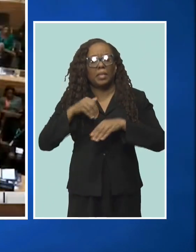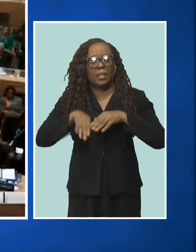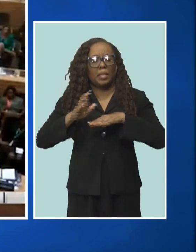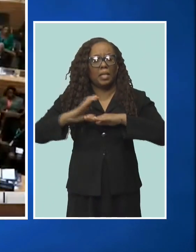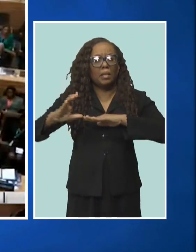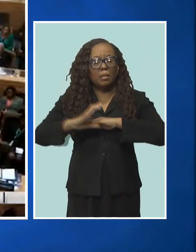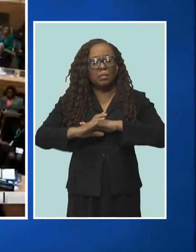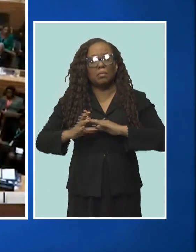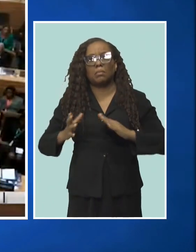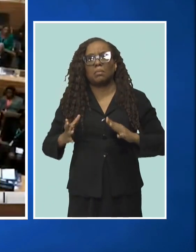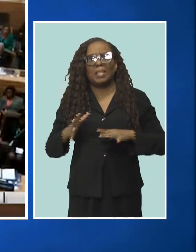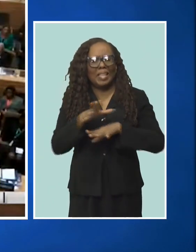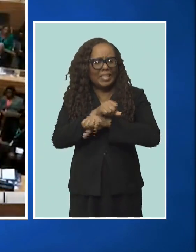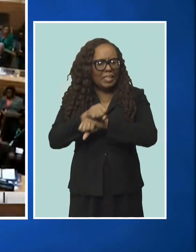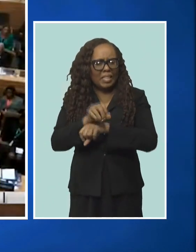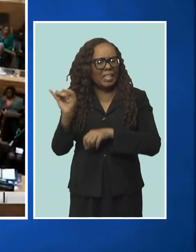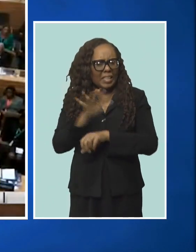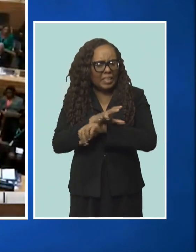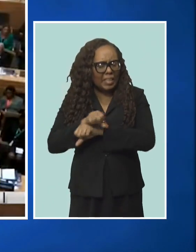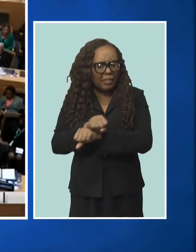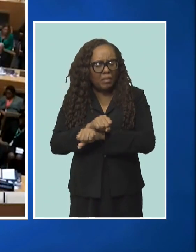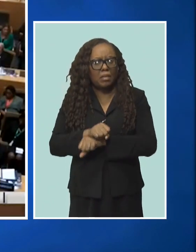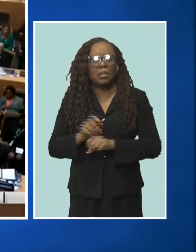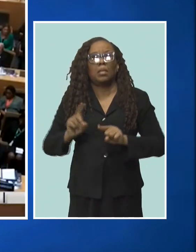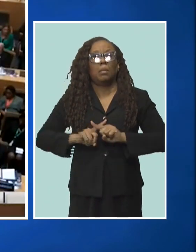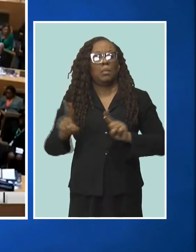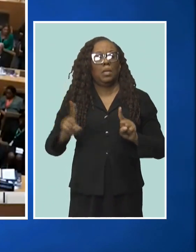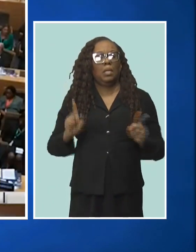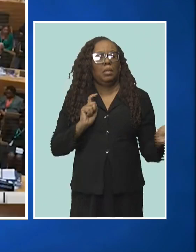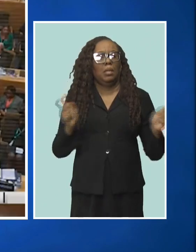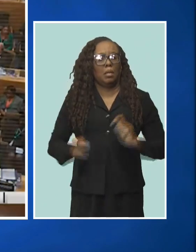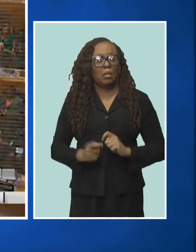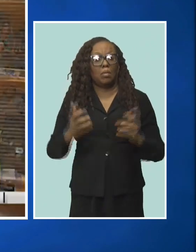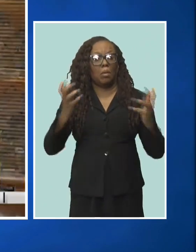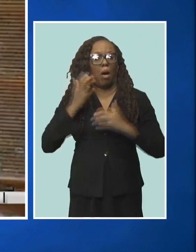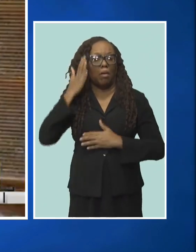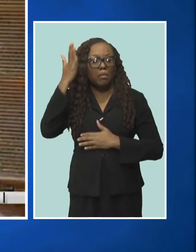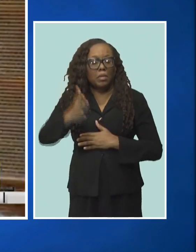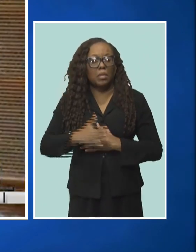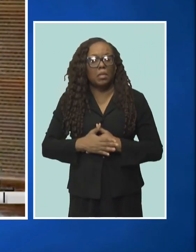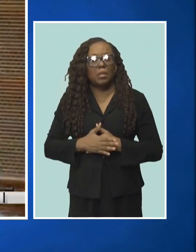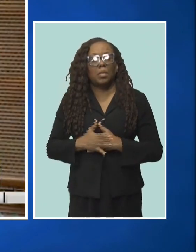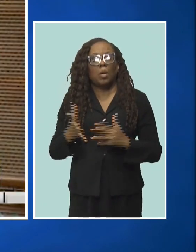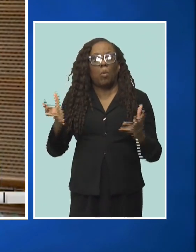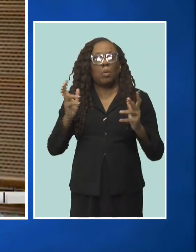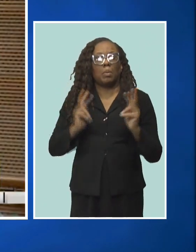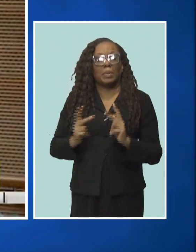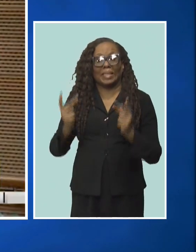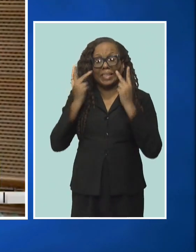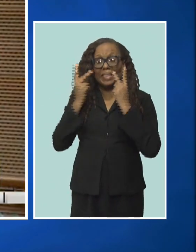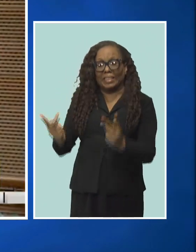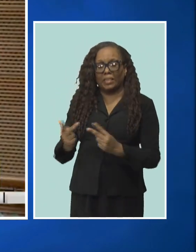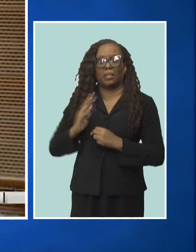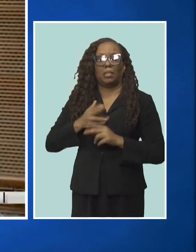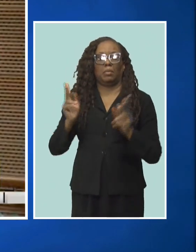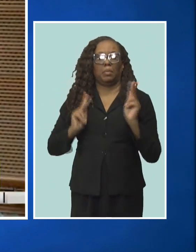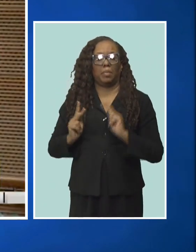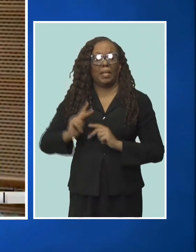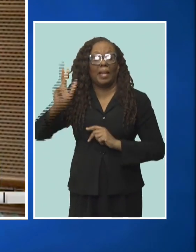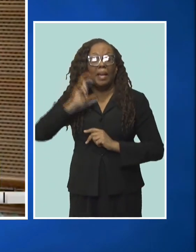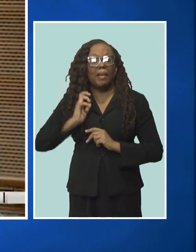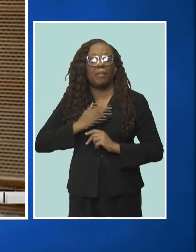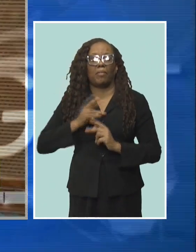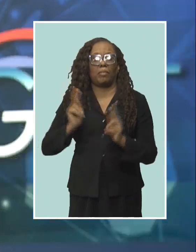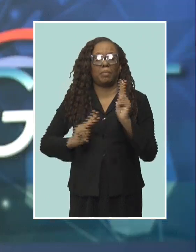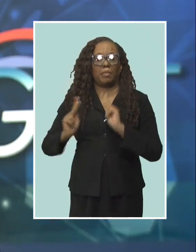but instead that it will be a future that sees our people, hears our people, feels our